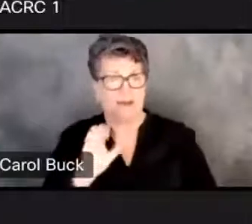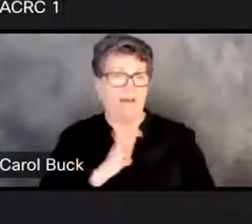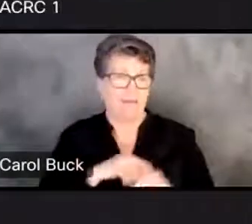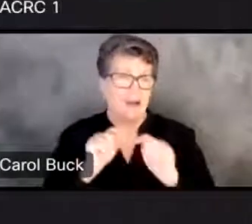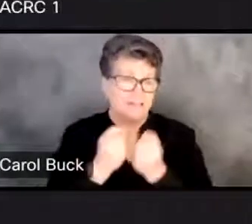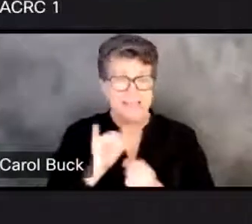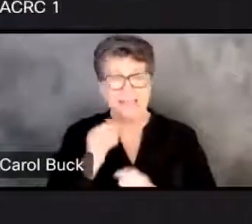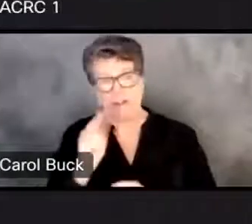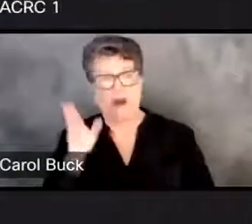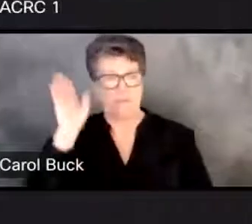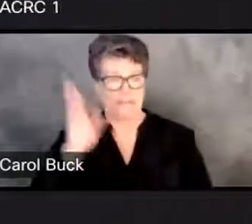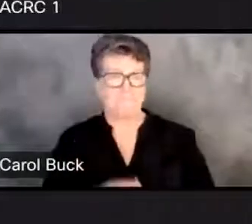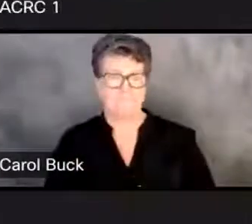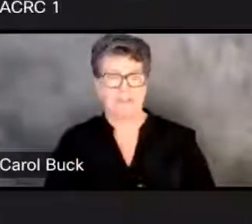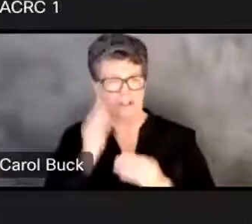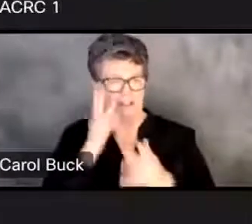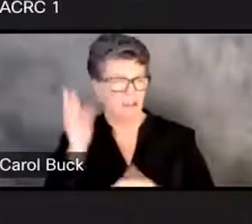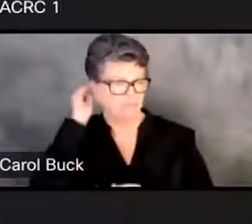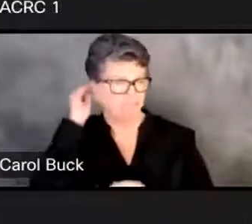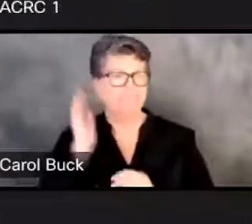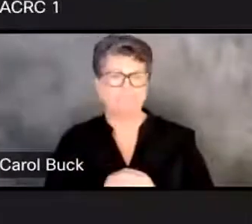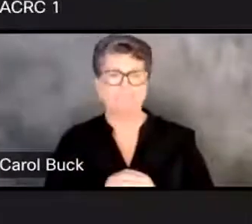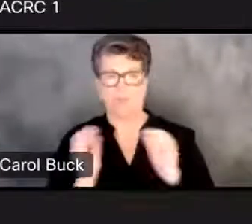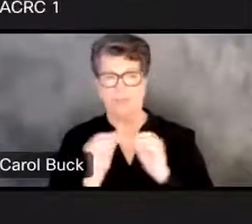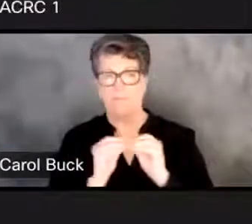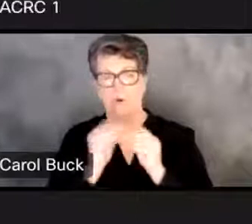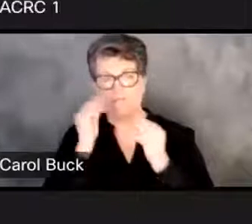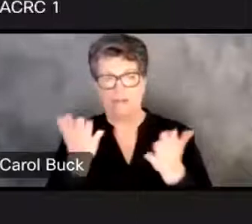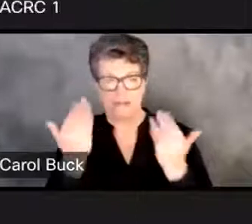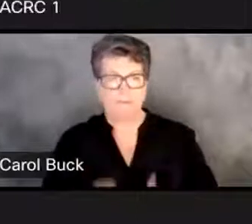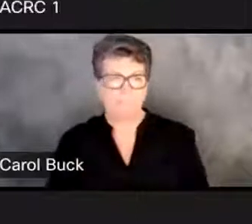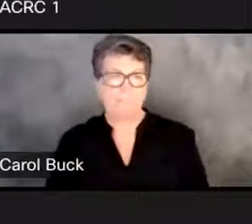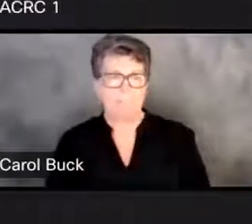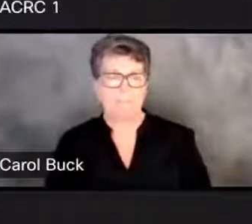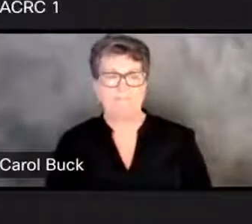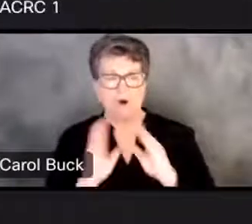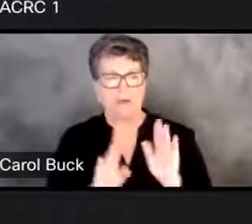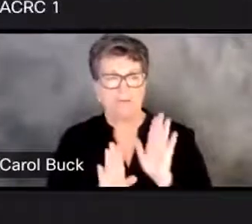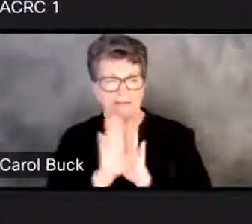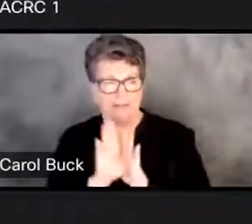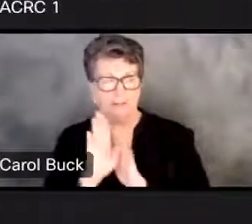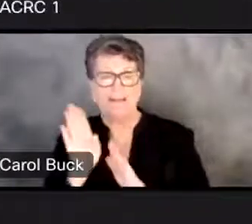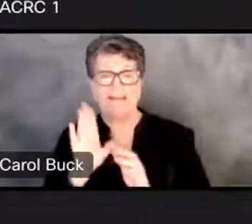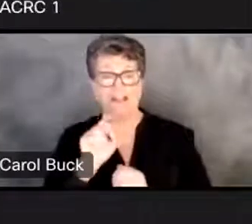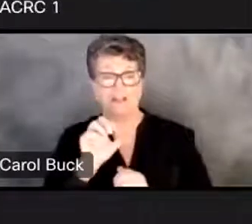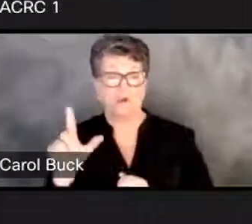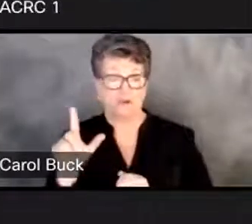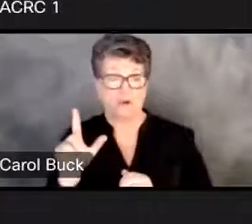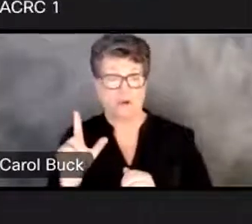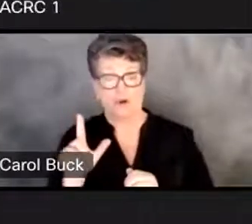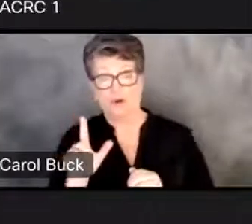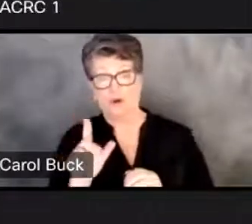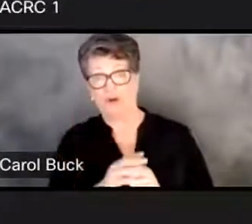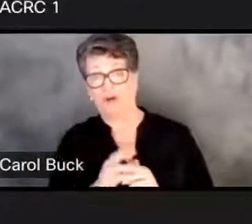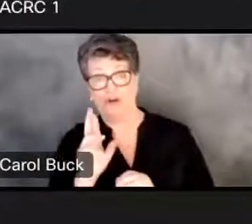will be presenting. But just to let you know, there will be some more info coming on our housing development and our social rec, which is very exciting.